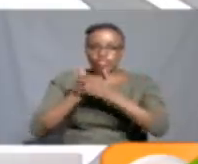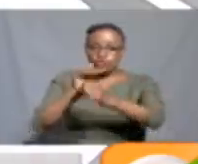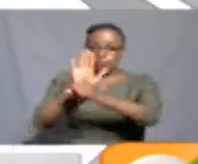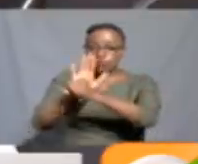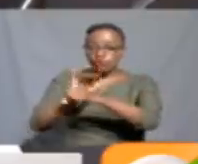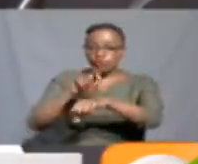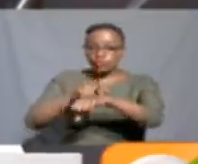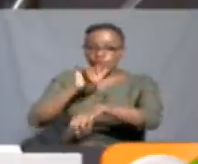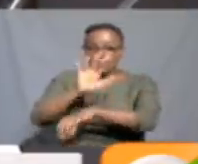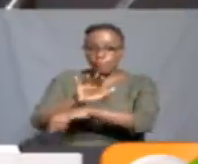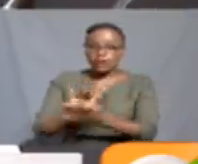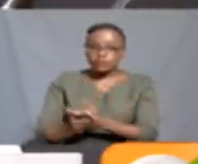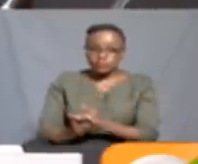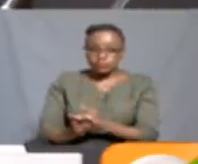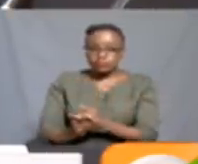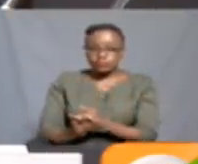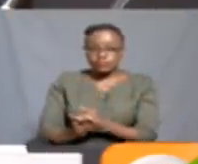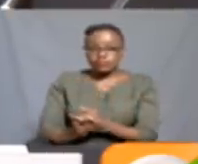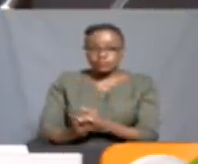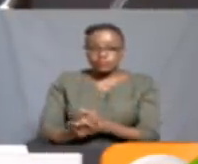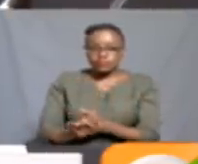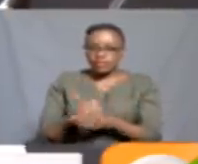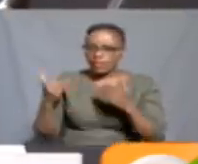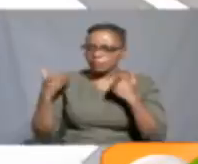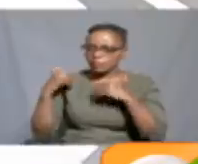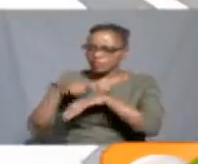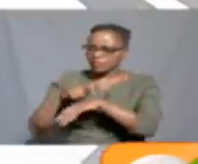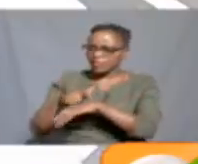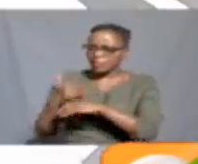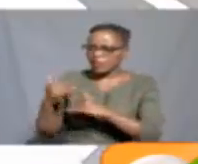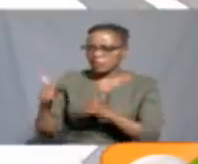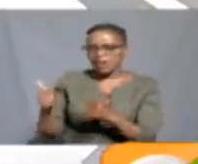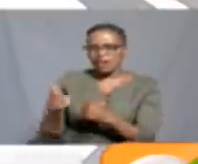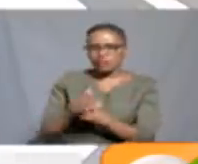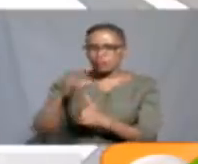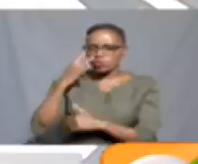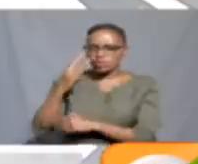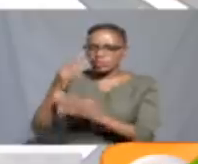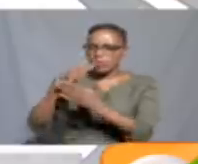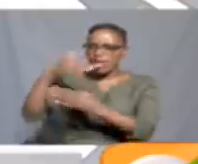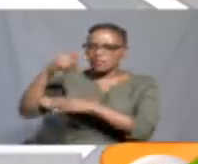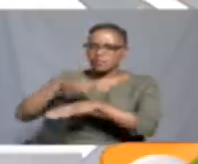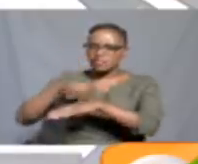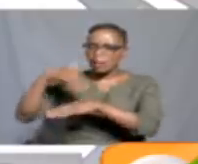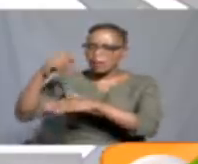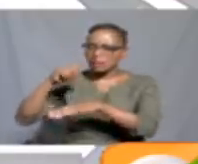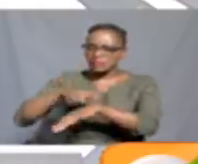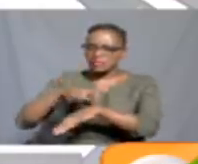huh? And thank that's way past your bedtime. No, not bedtime. I see your program every time. You